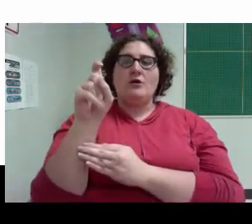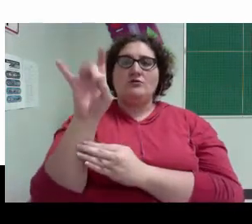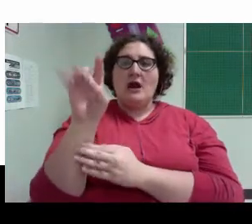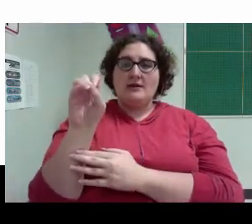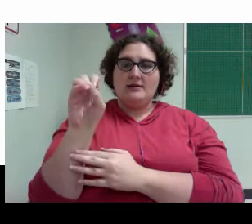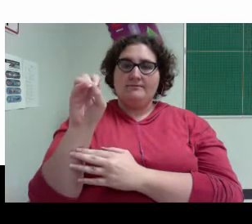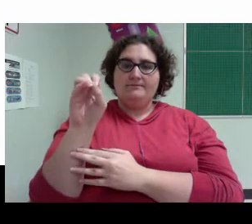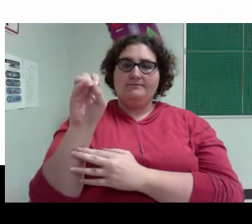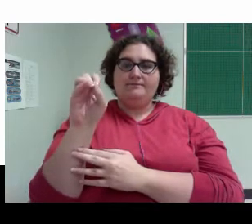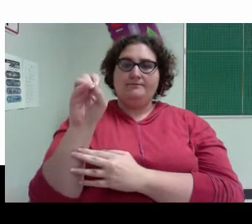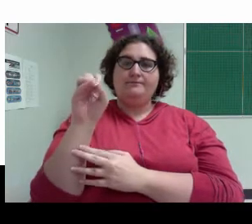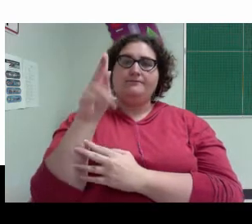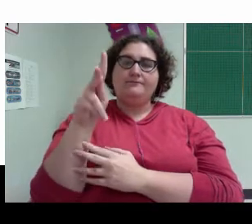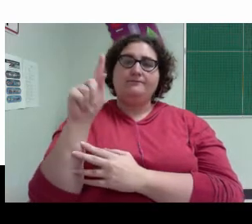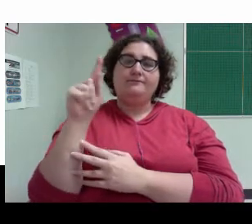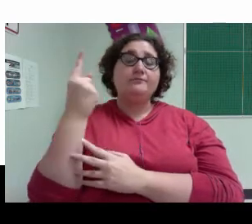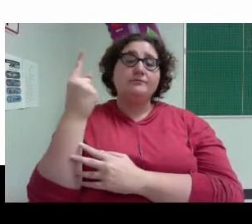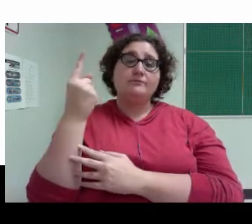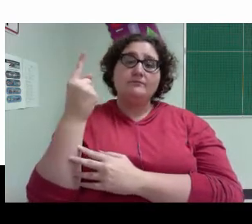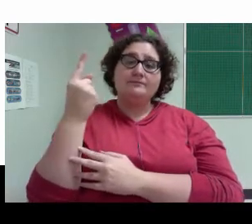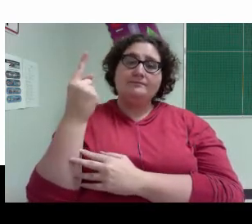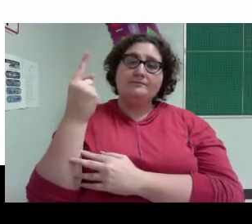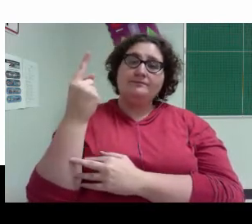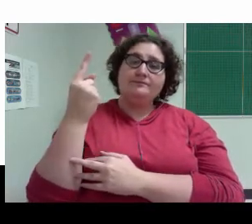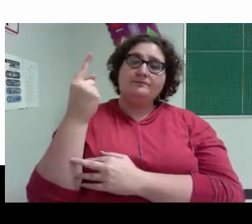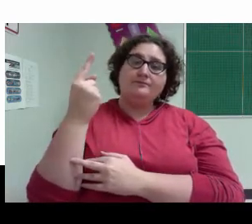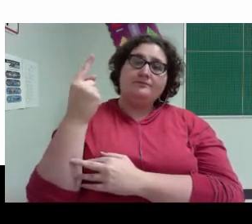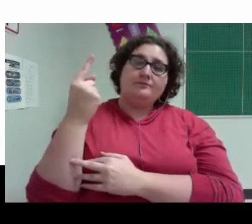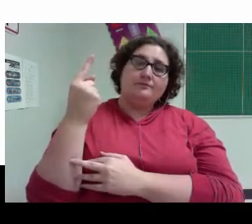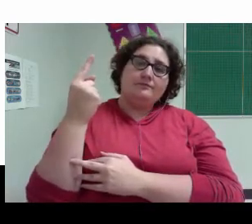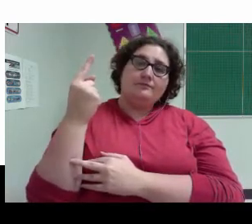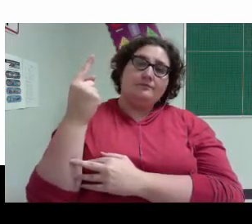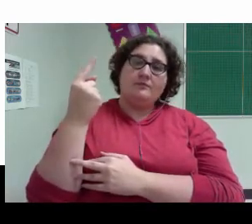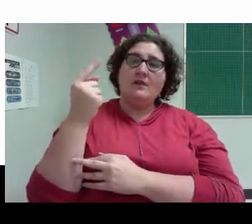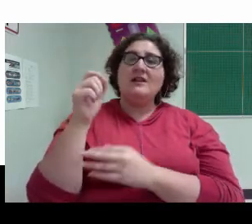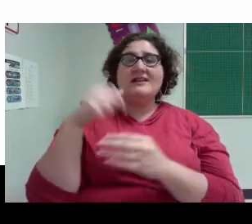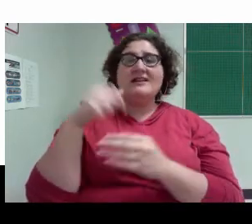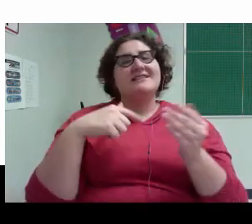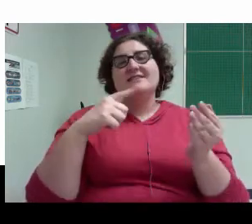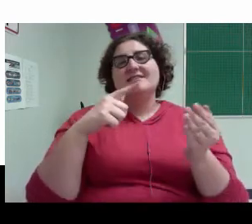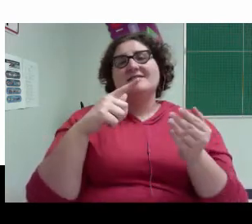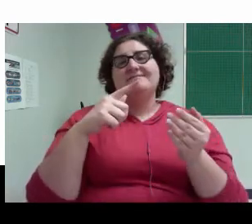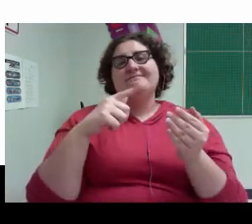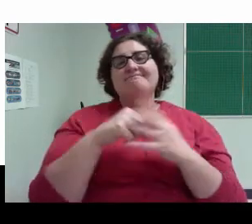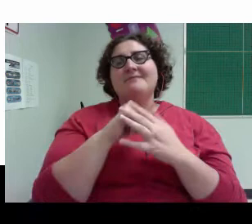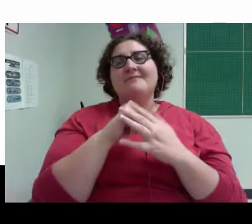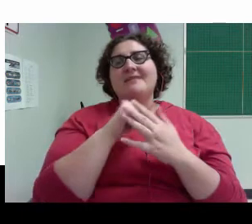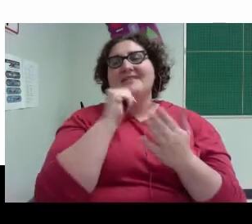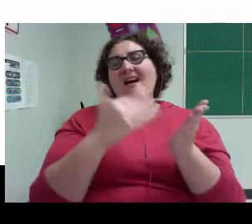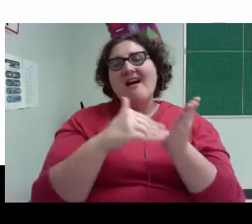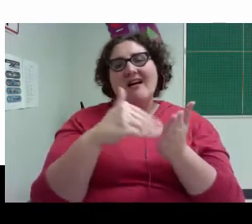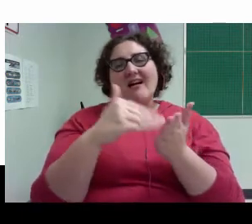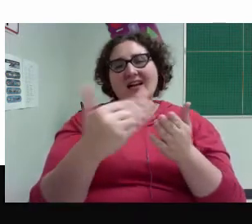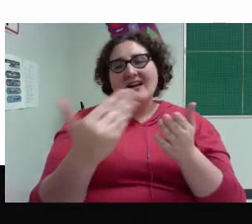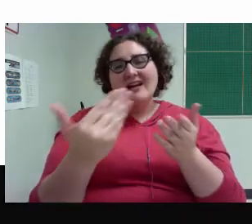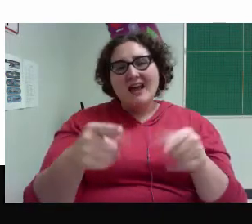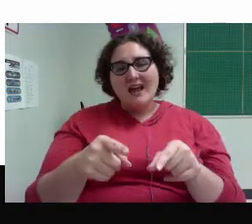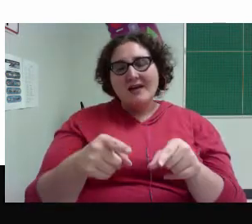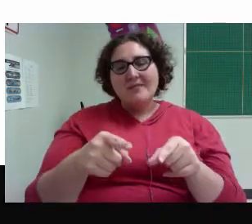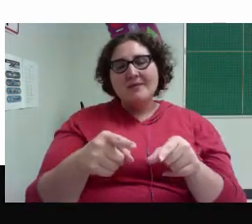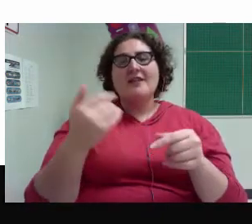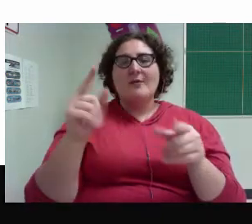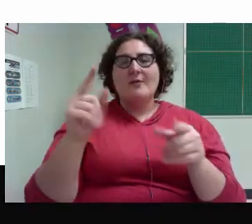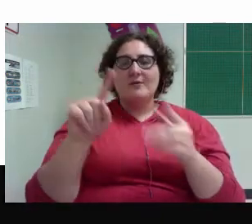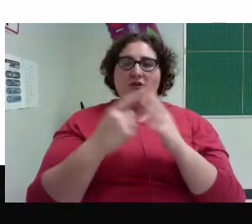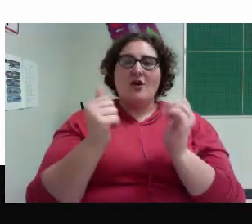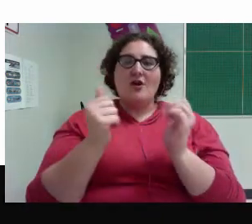180. Okay, so first we're going to start off with, now this is one of those rare occasions that we start